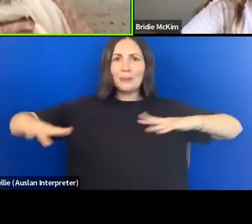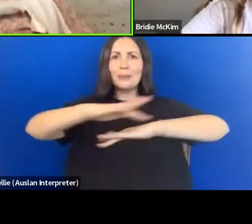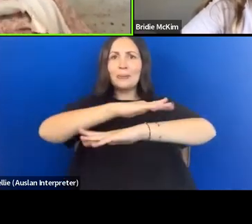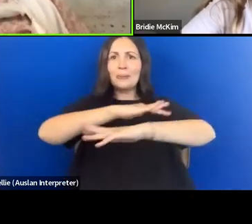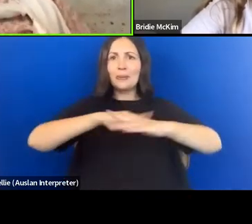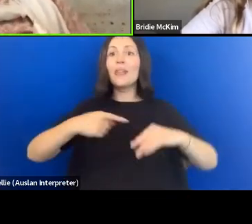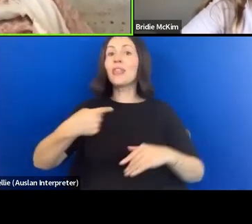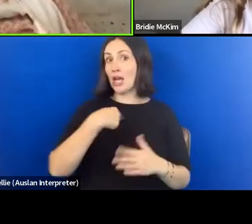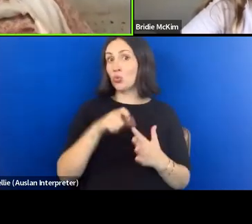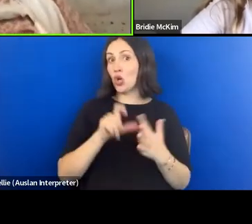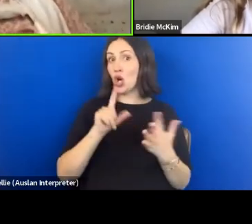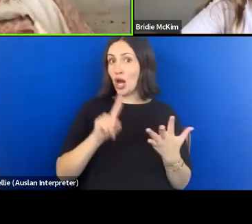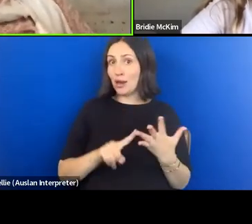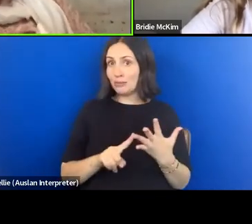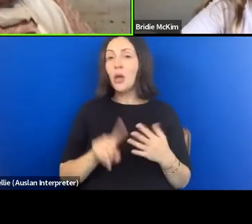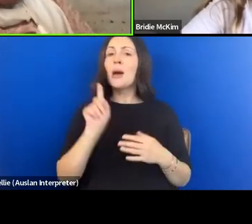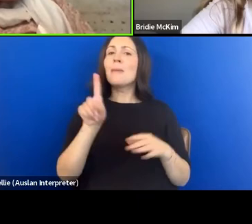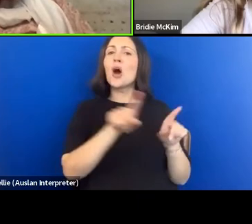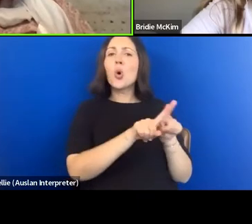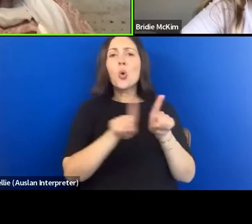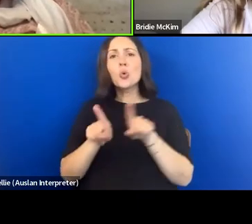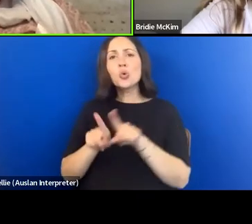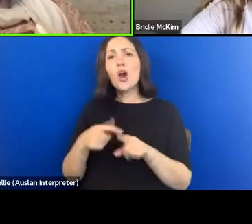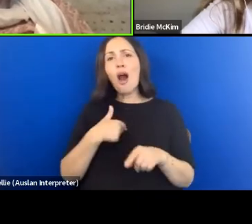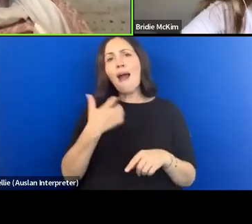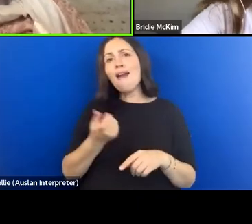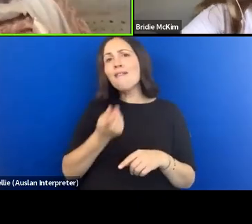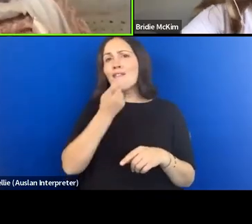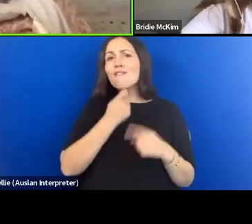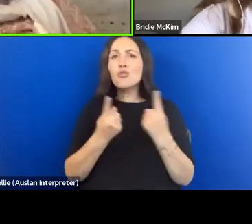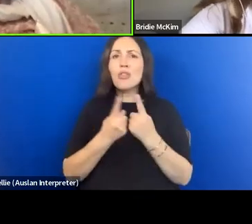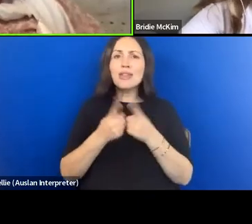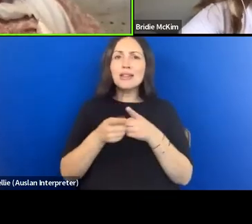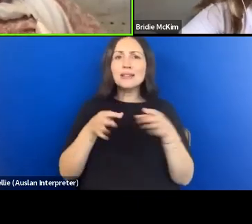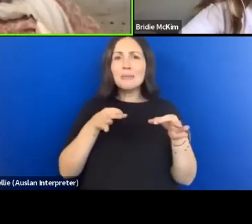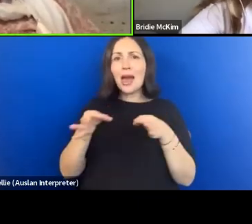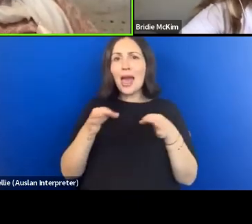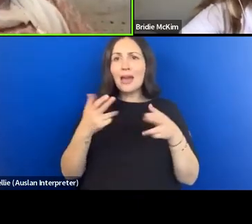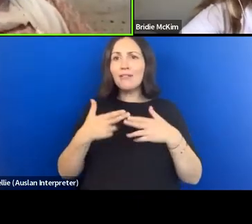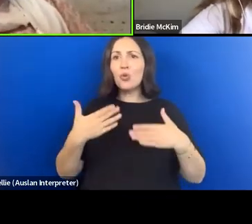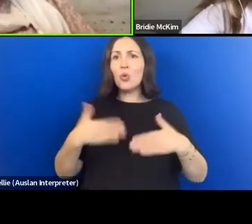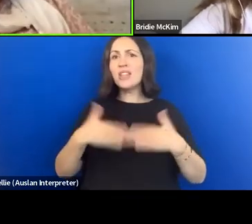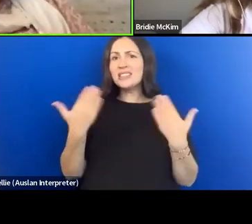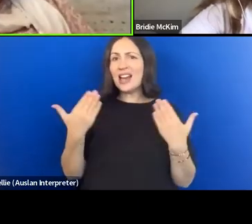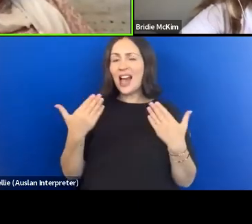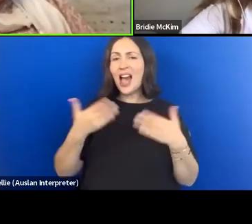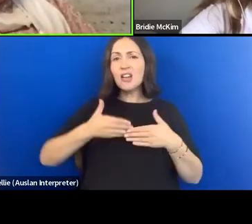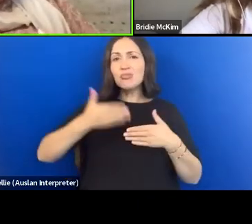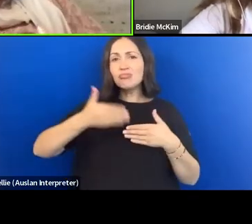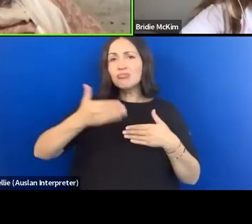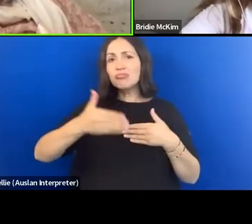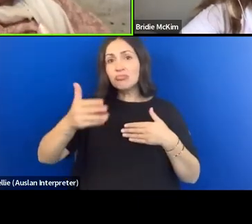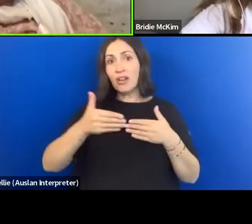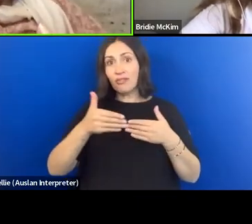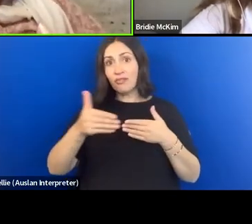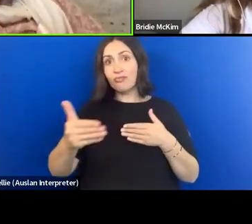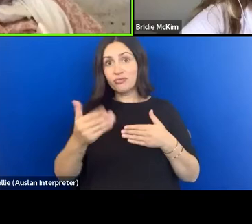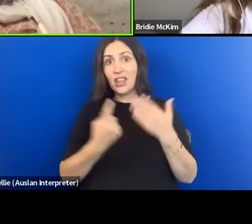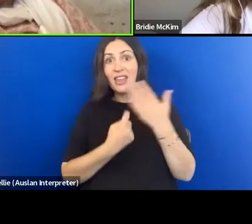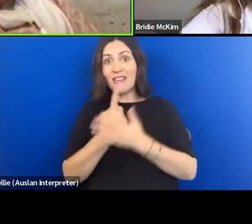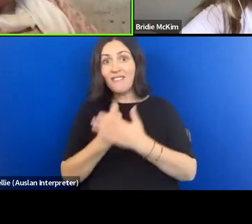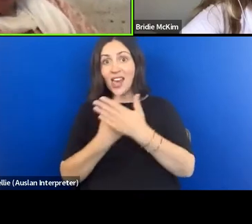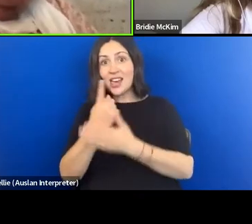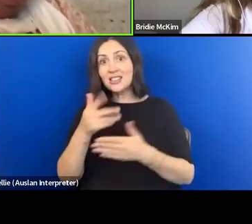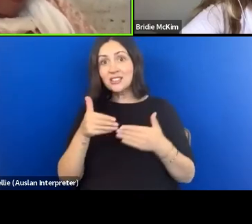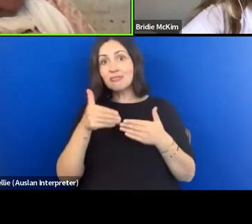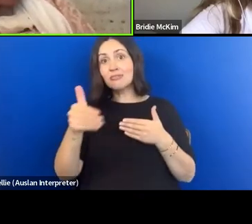doing. But I also have a few things lined up for events and things